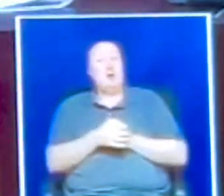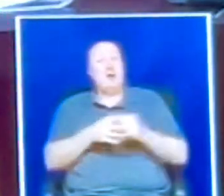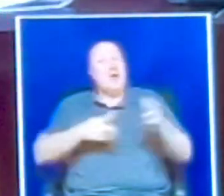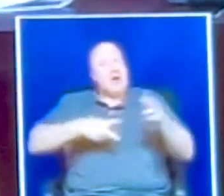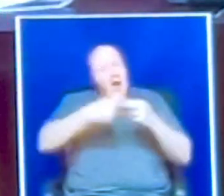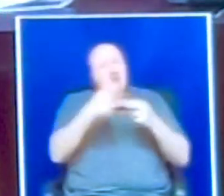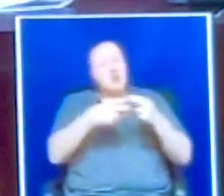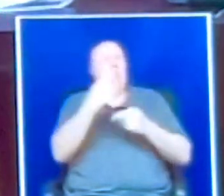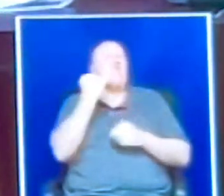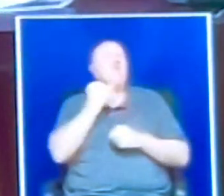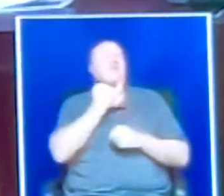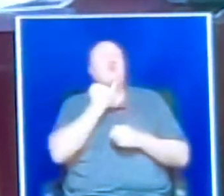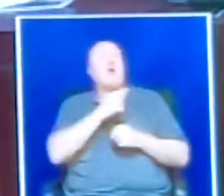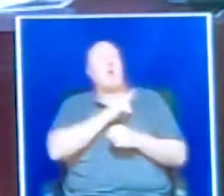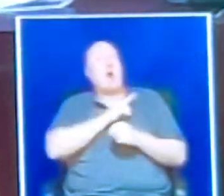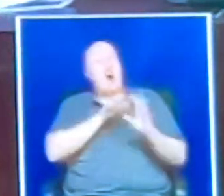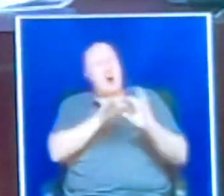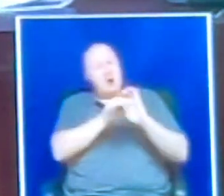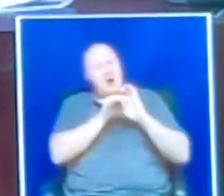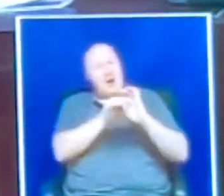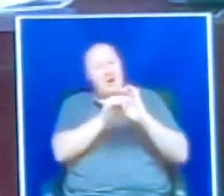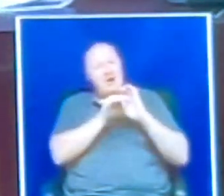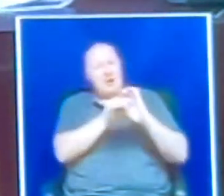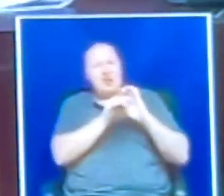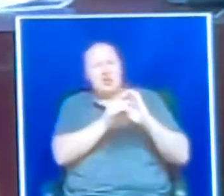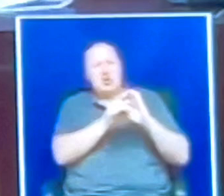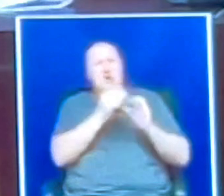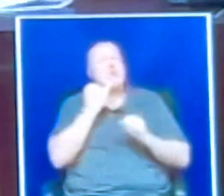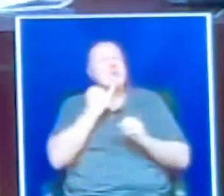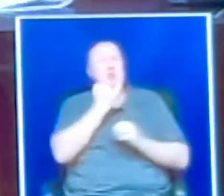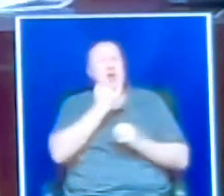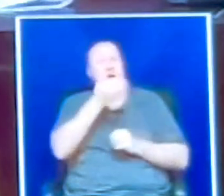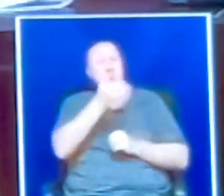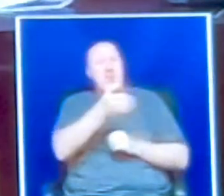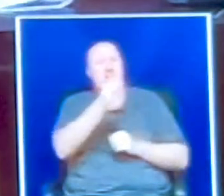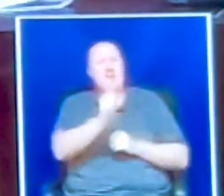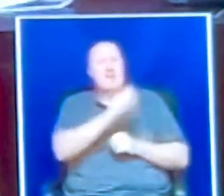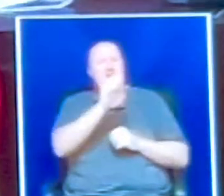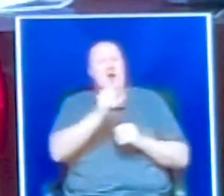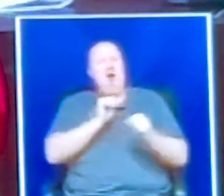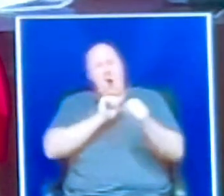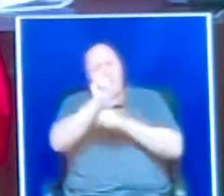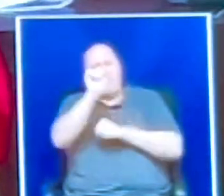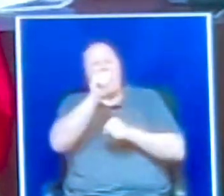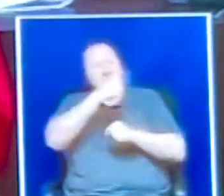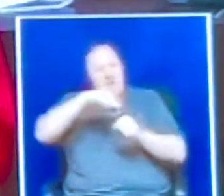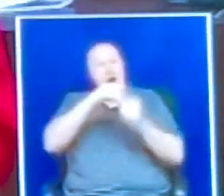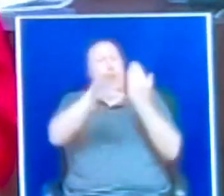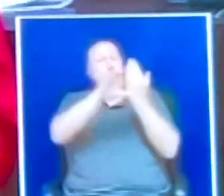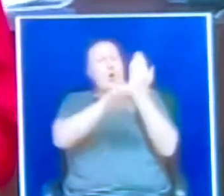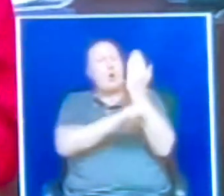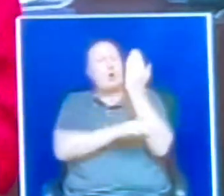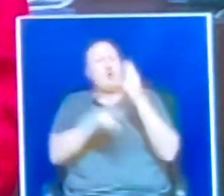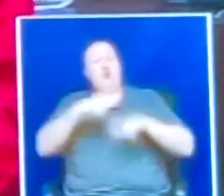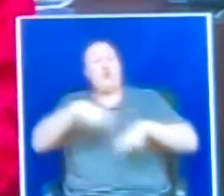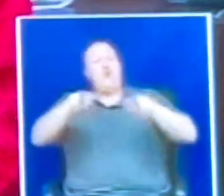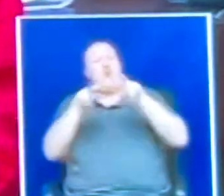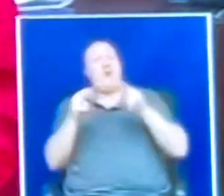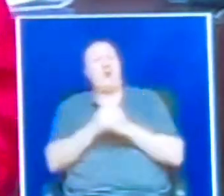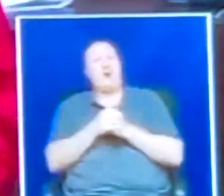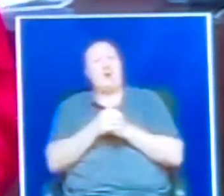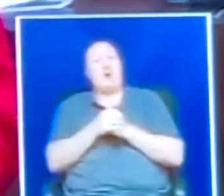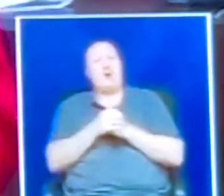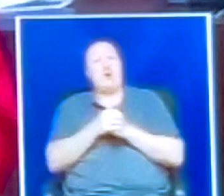because a relationship with Israel as South African offends our constitutional values. It